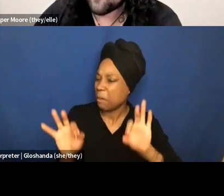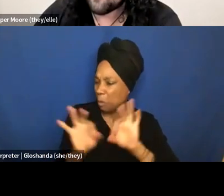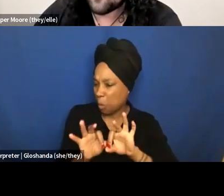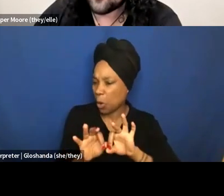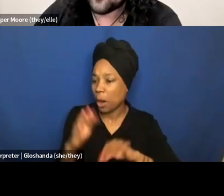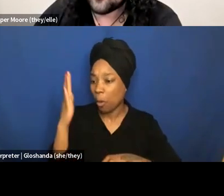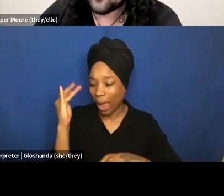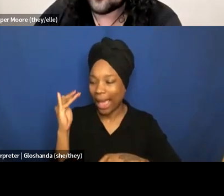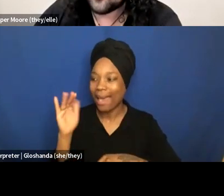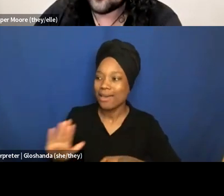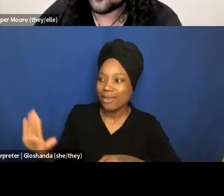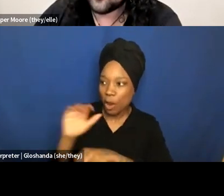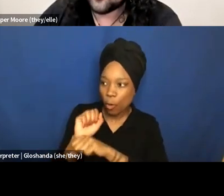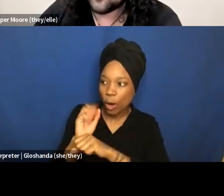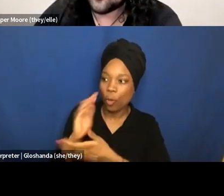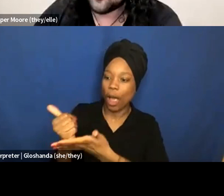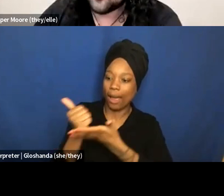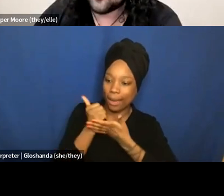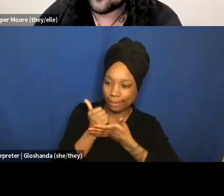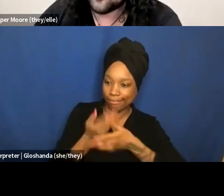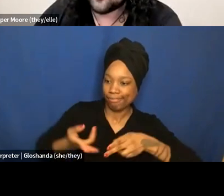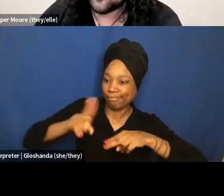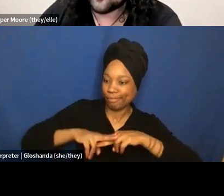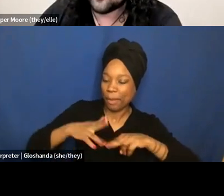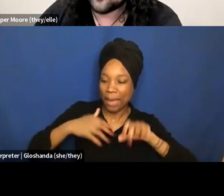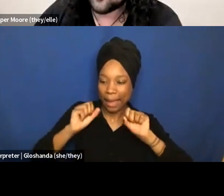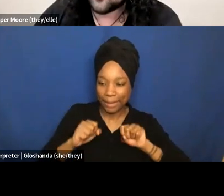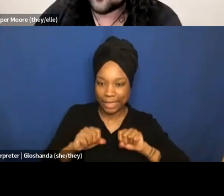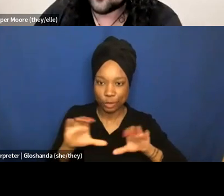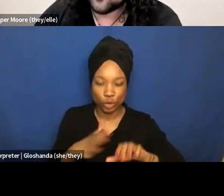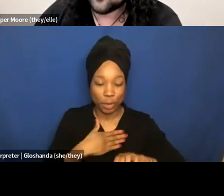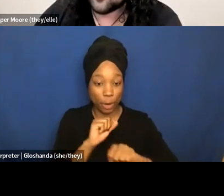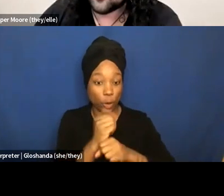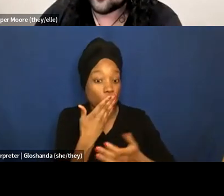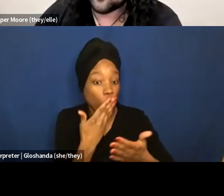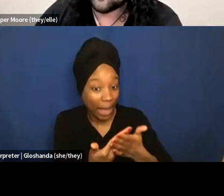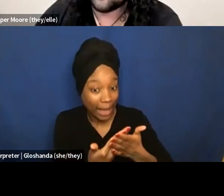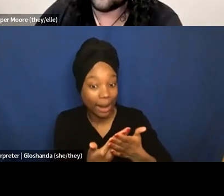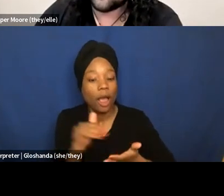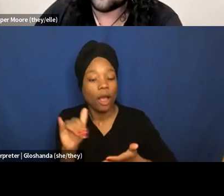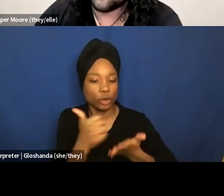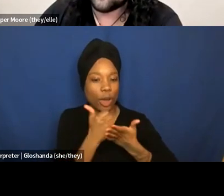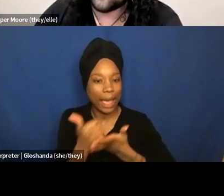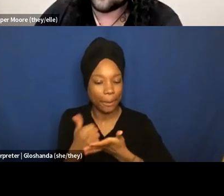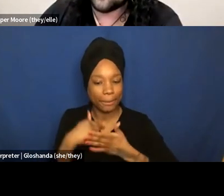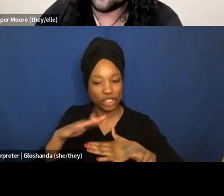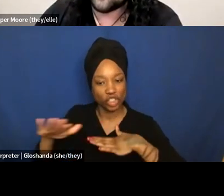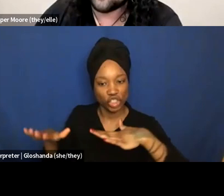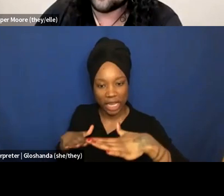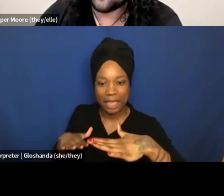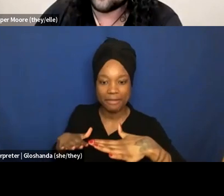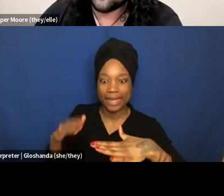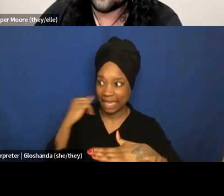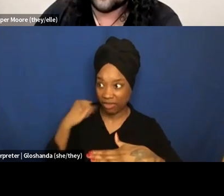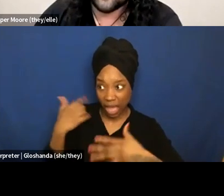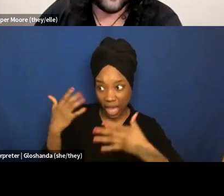increase my ability to do my work well. And it'll also help me move in a different direction if I choose to. I wasn't always a therapist. I'm